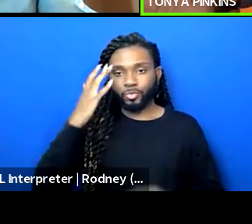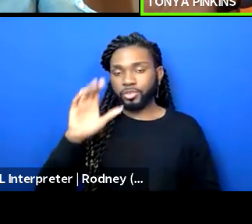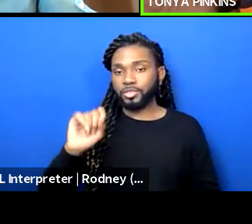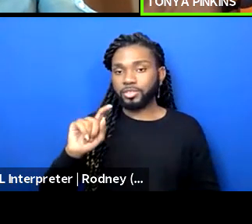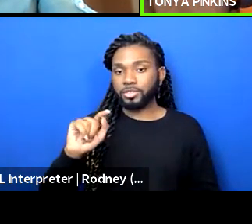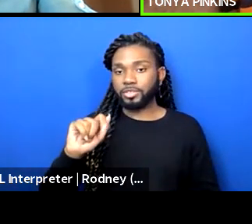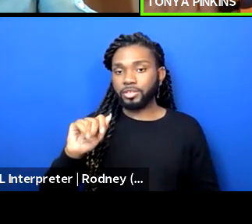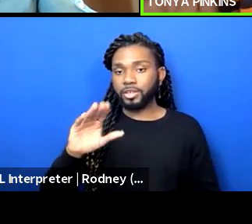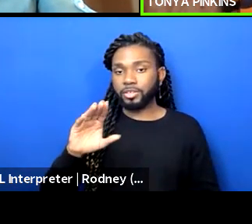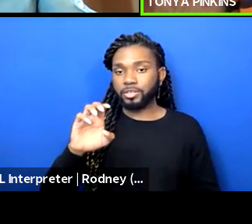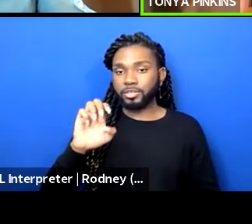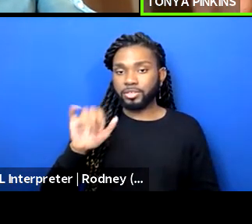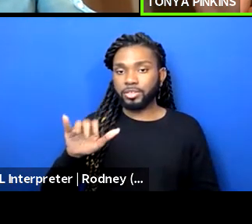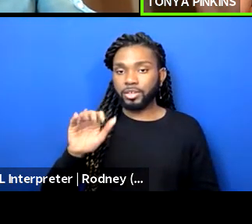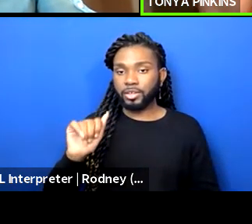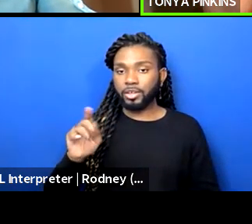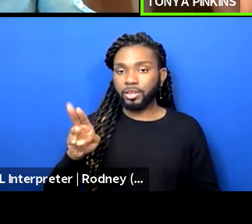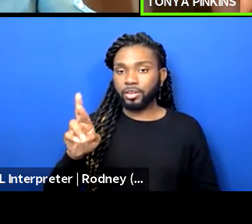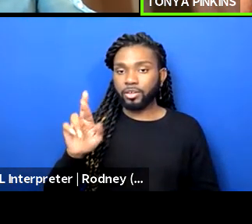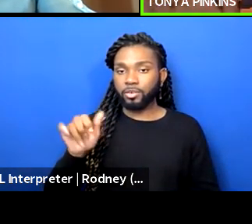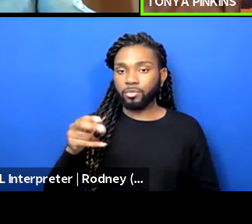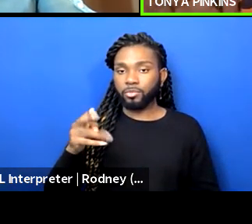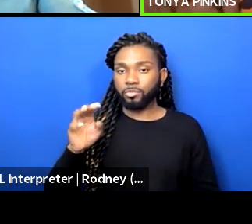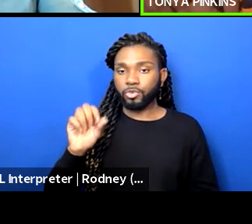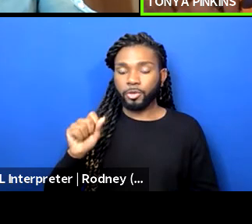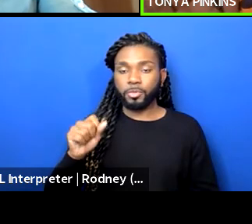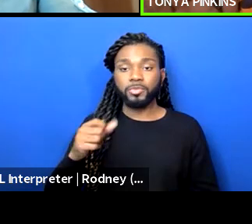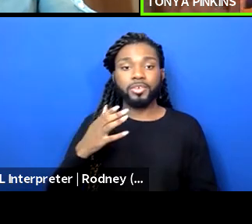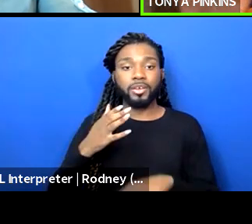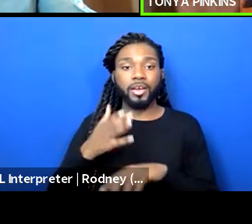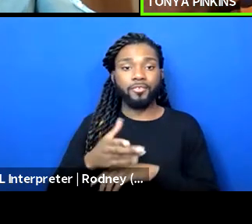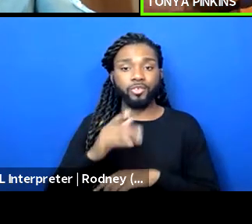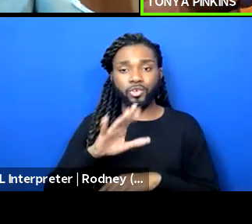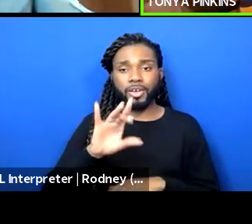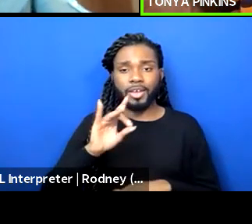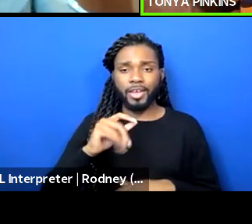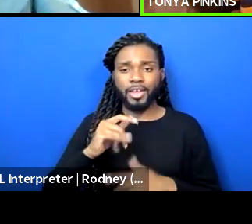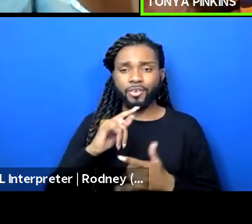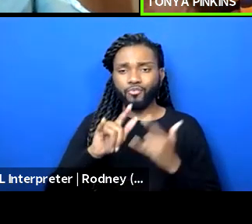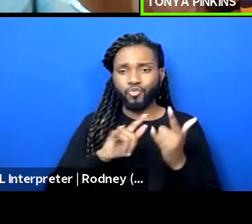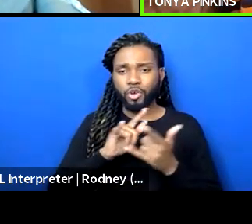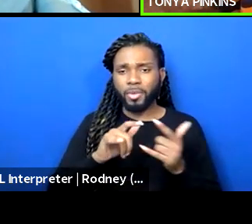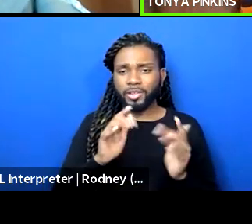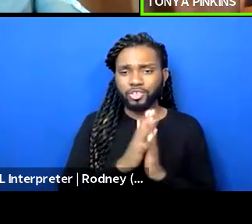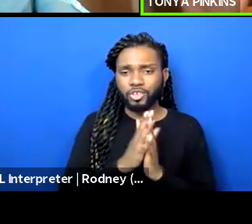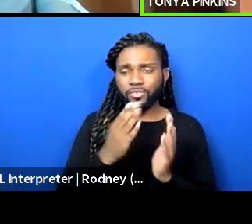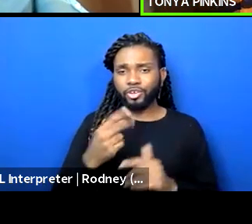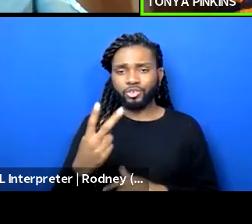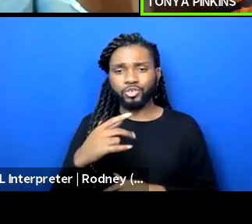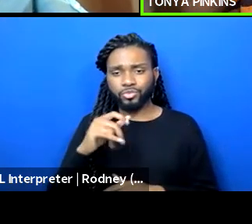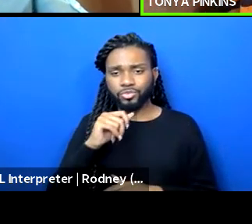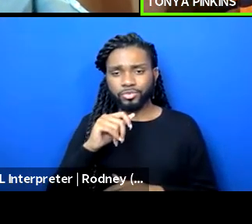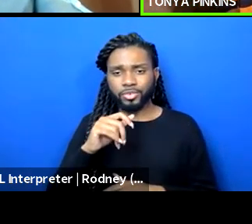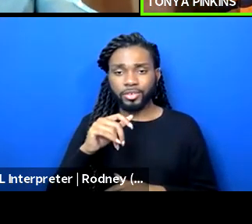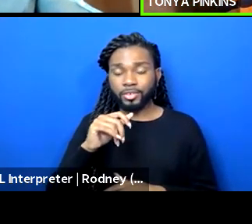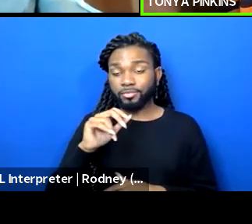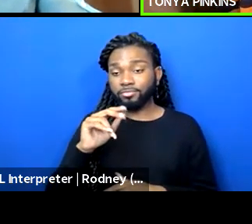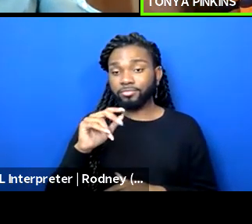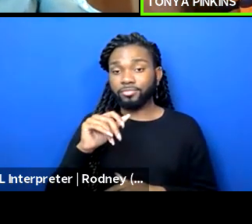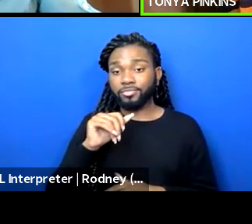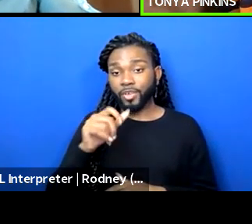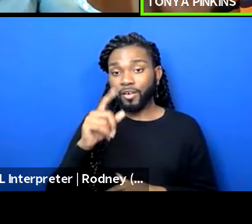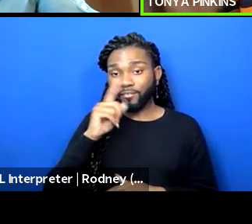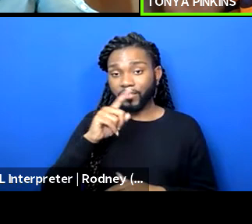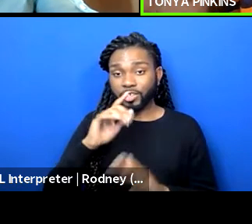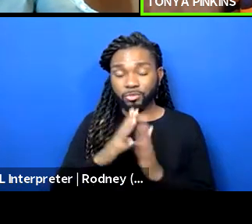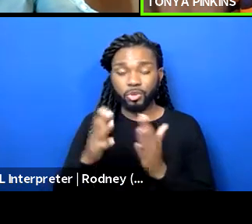read her new book, like after her eight romance novels and her two nonfiction books, I just went through in a day her